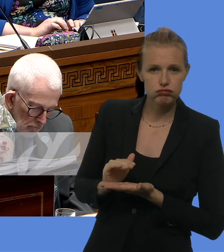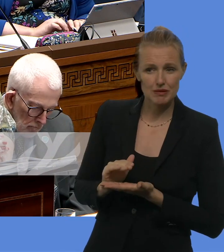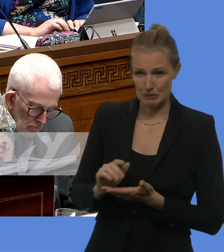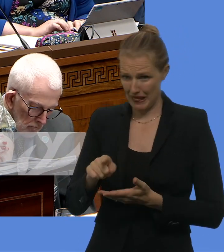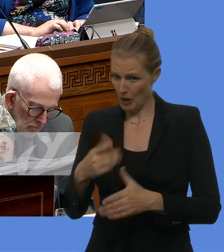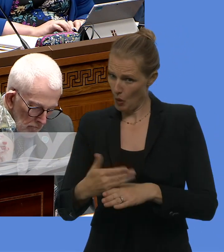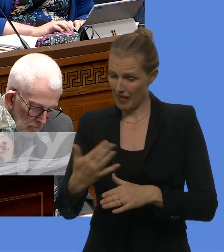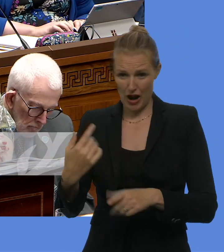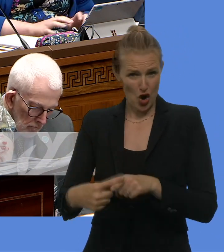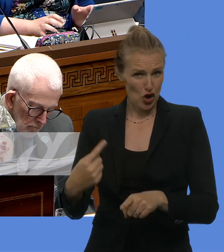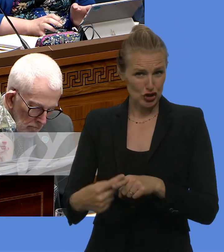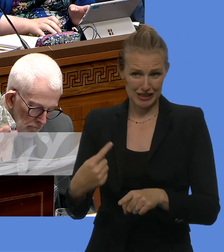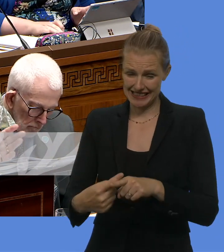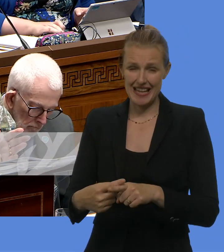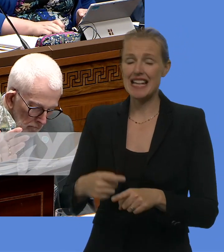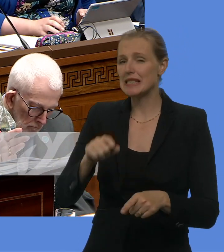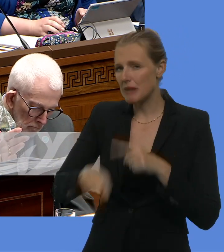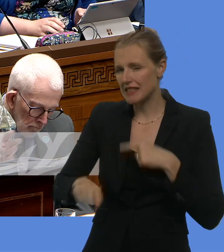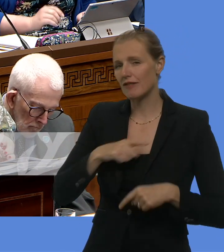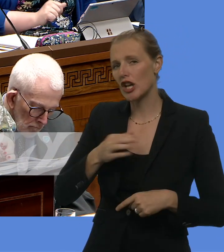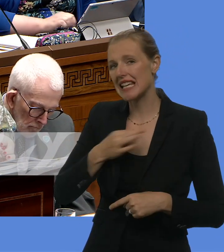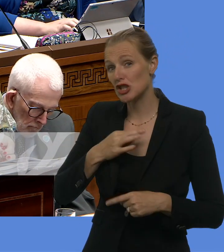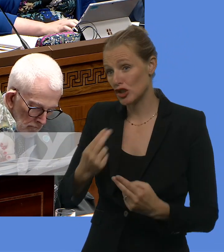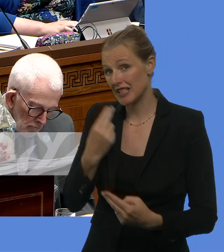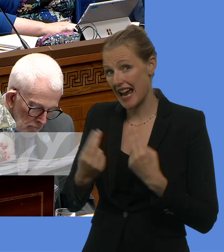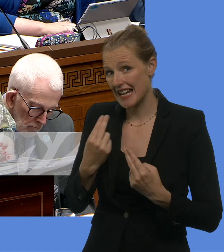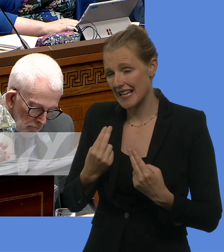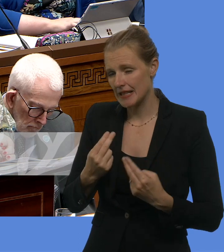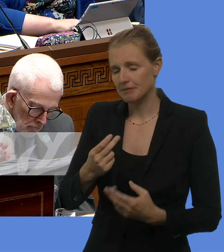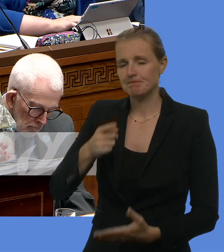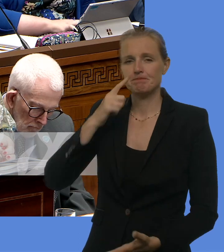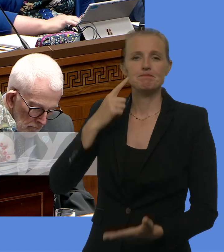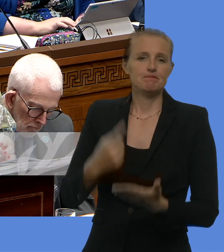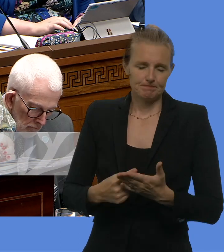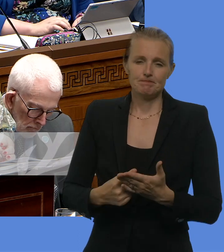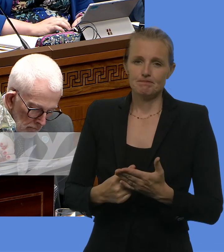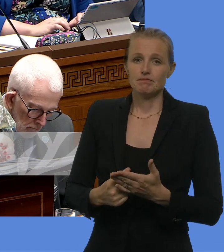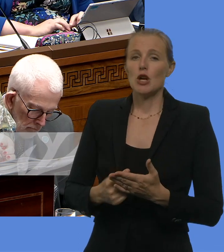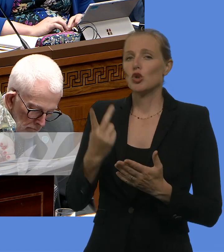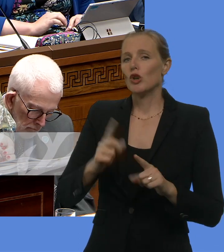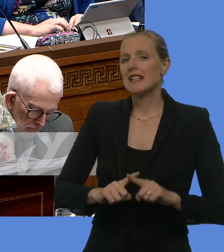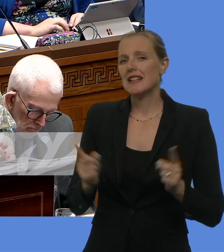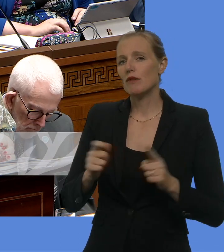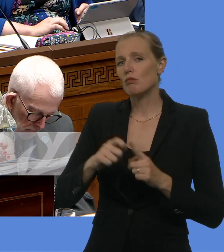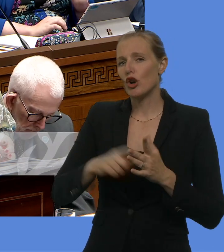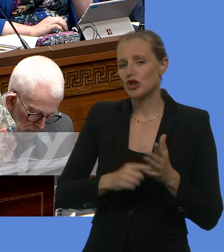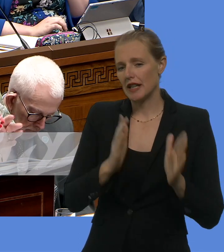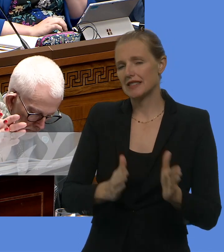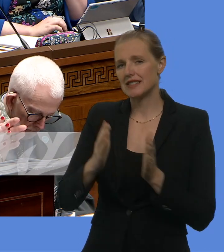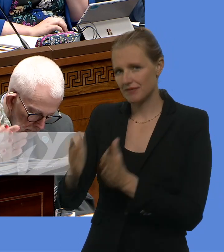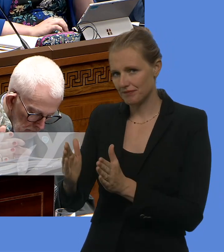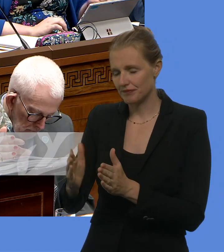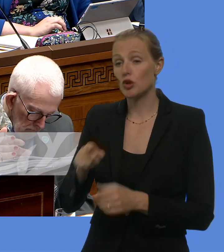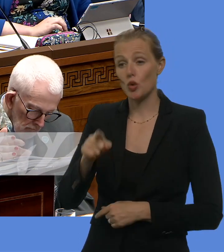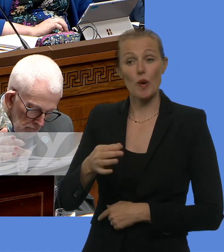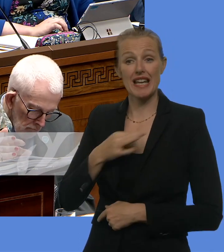of the work required in terms of the kitchen and the dining facilities, we have decided instead to split those into two separate business cases. We will advance